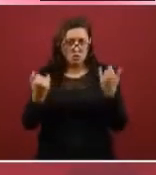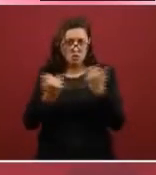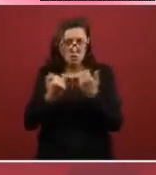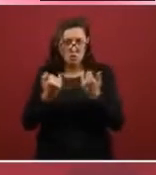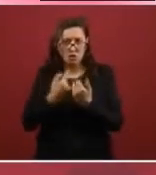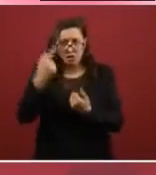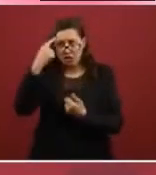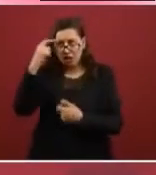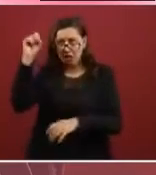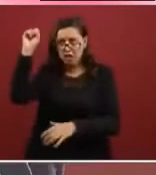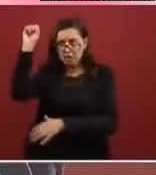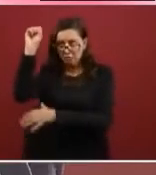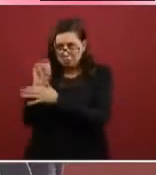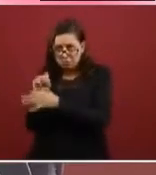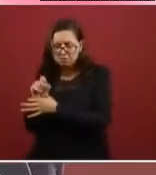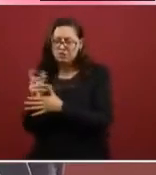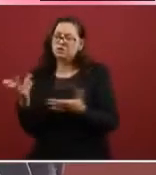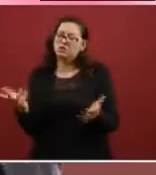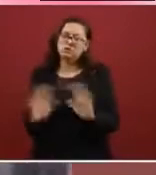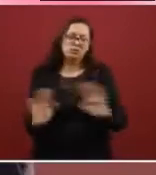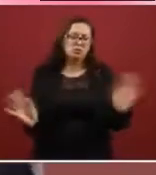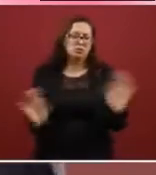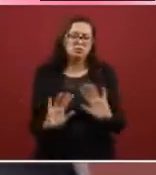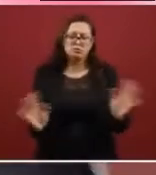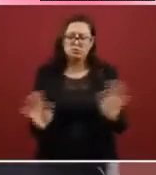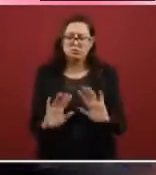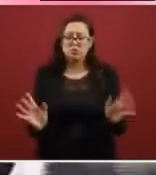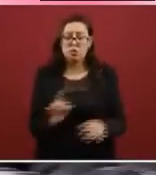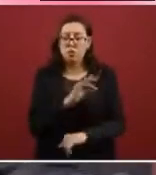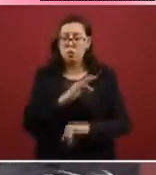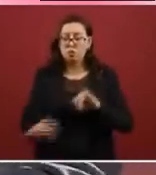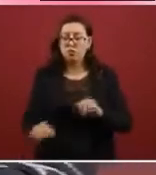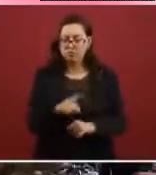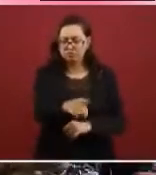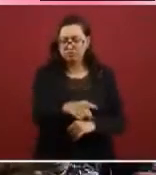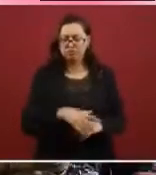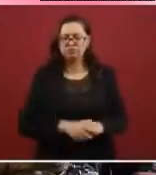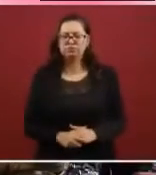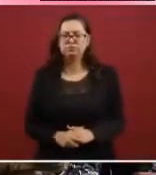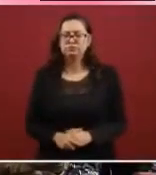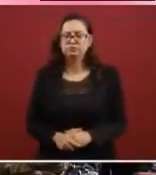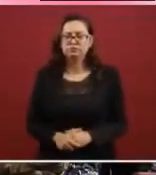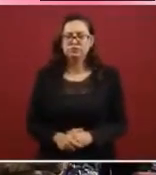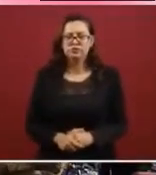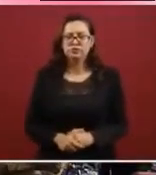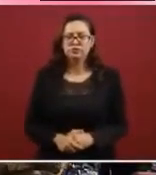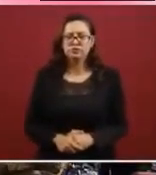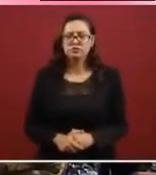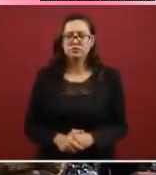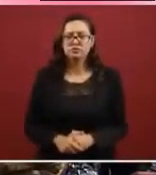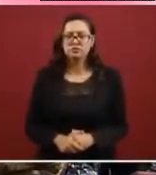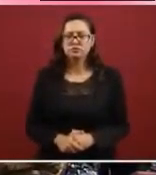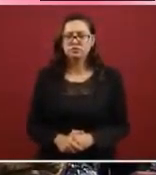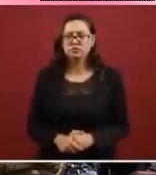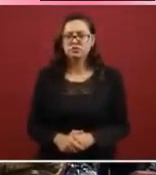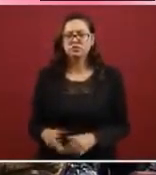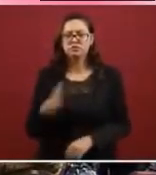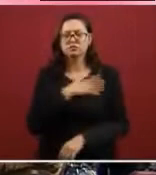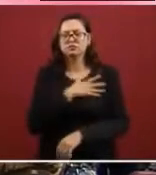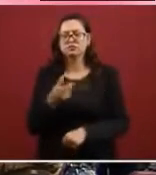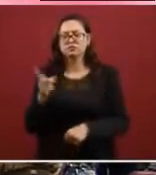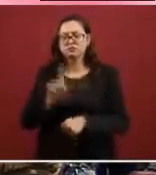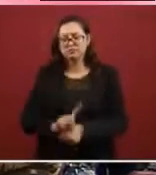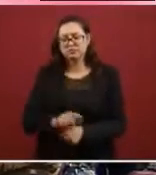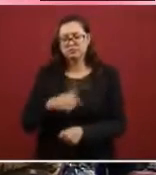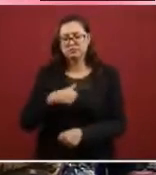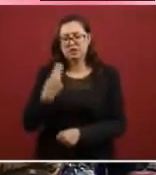eso the problems. Es lo que puedo contestar. And that's what I can answer to that. Terminamos con one more question. We're going to end presidente, with this. Buenos días, Alberto